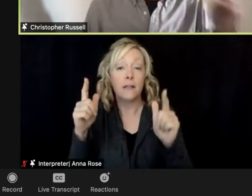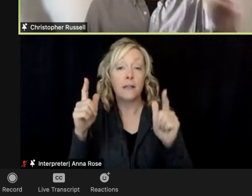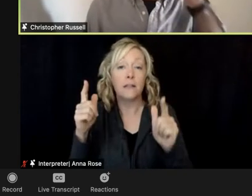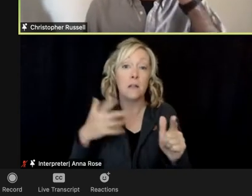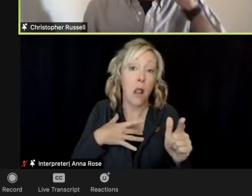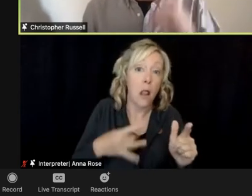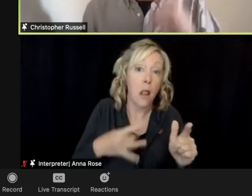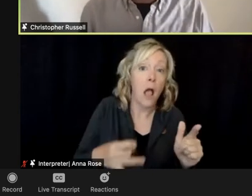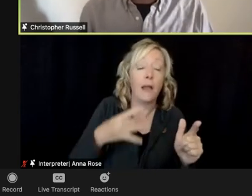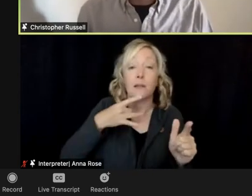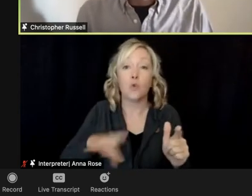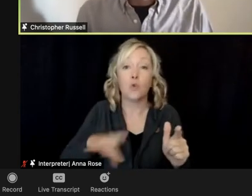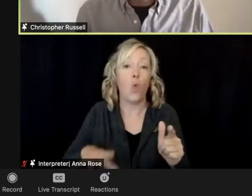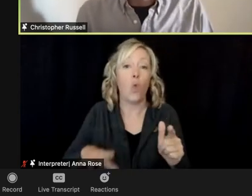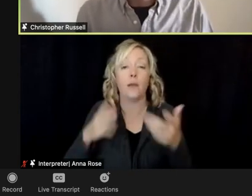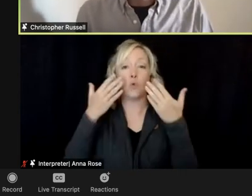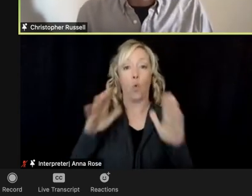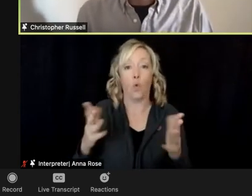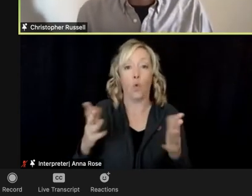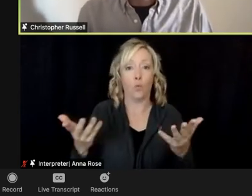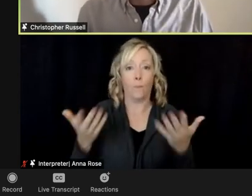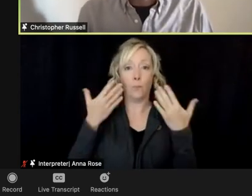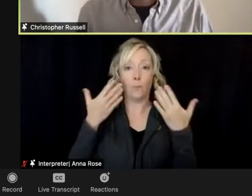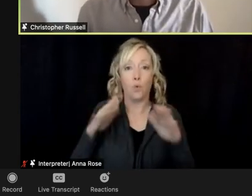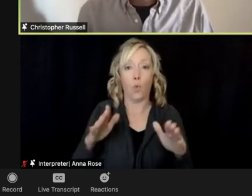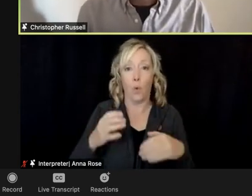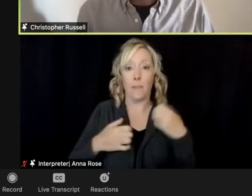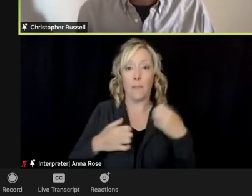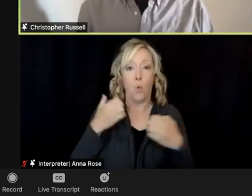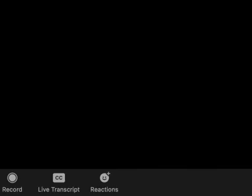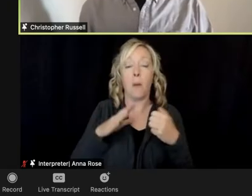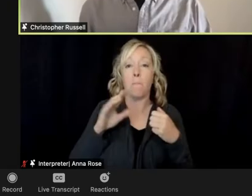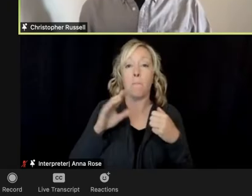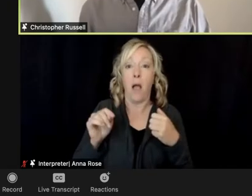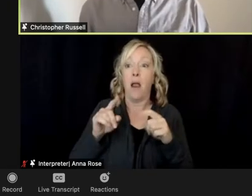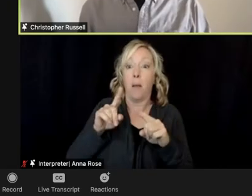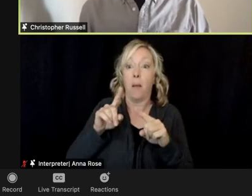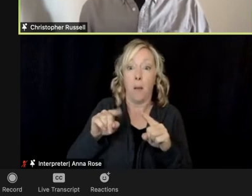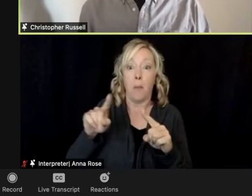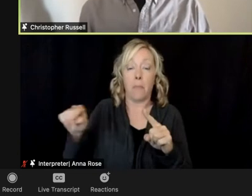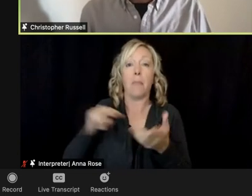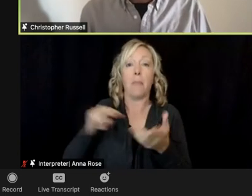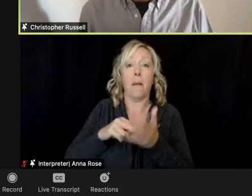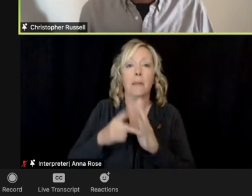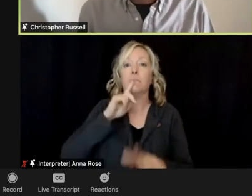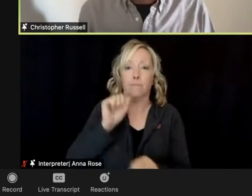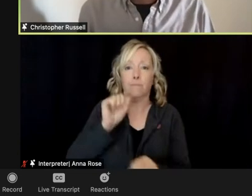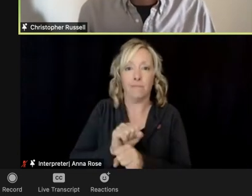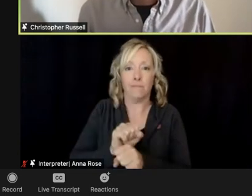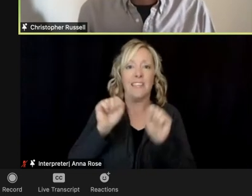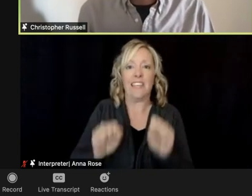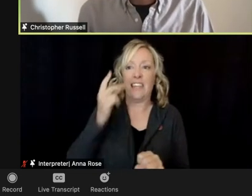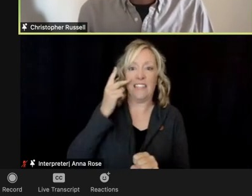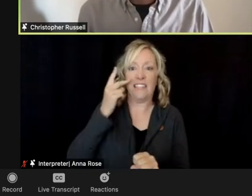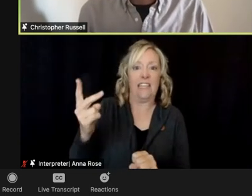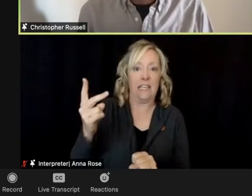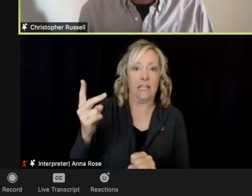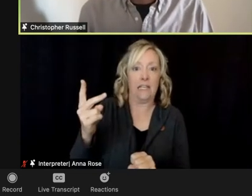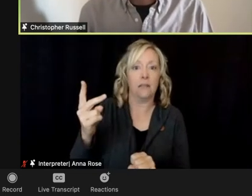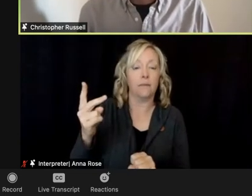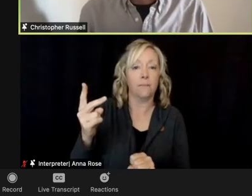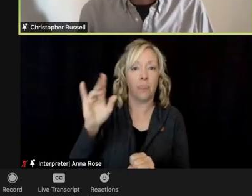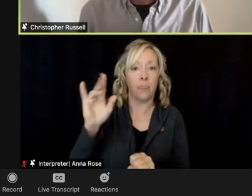like it. What I do know, though, is that it means that he sees it. And I can use that as a starting point for a